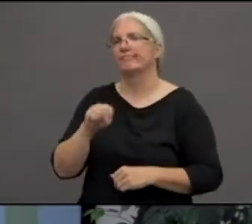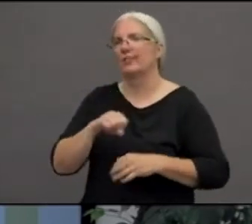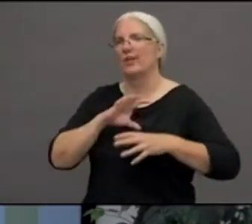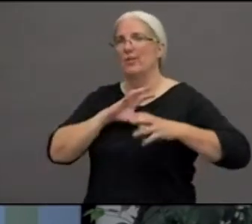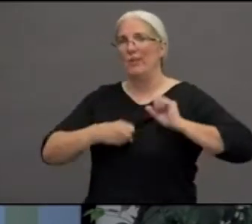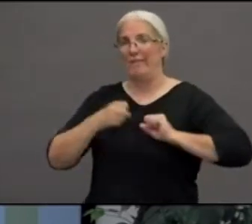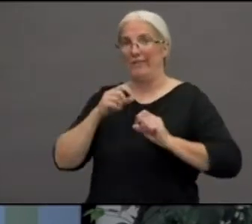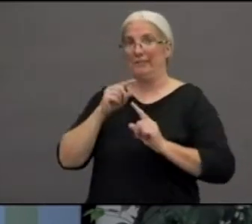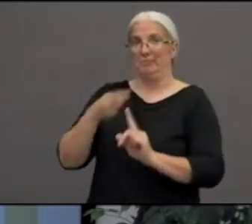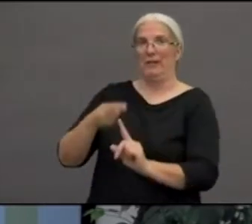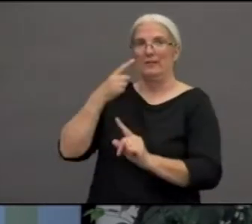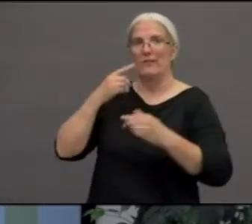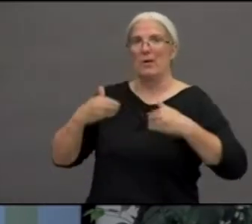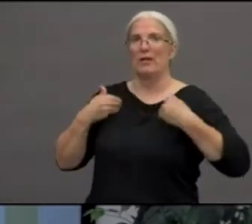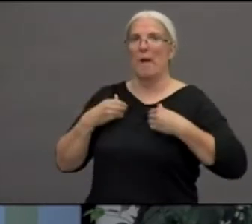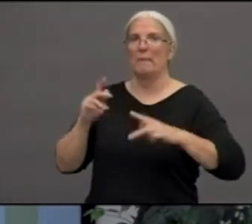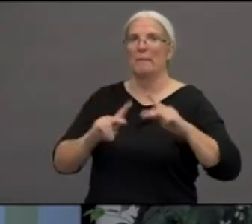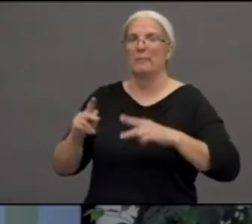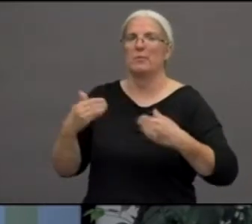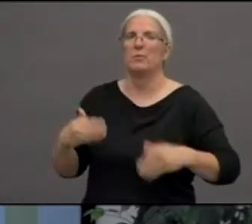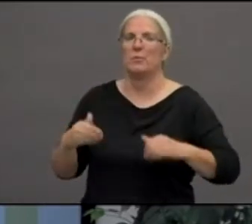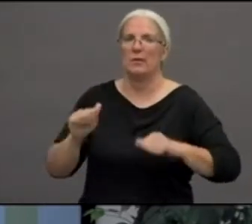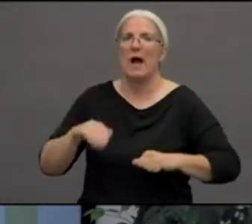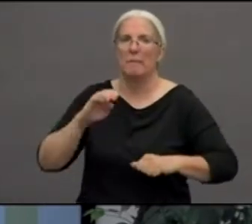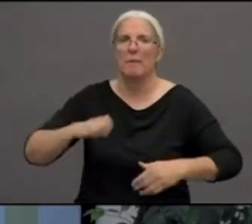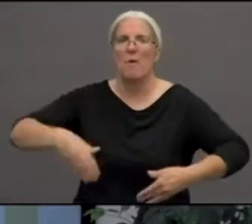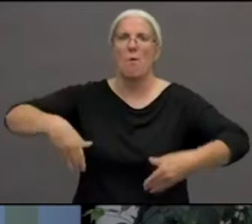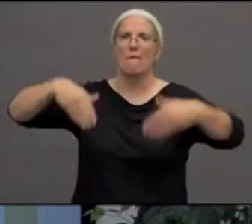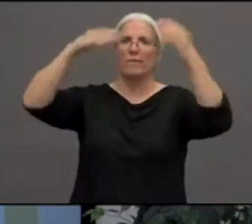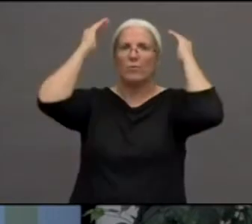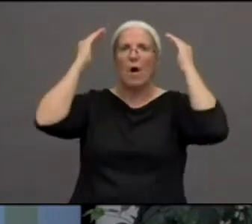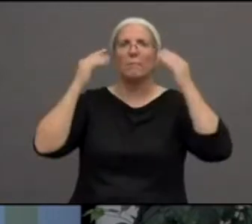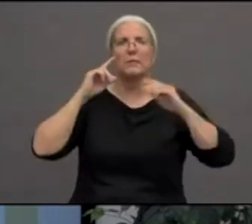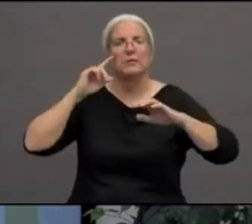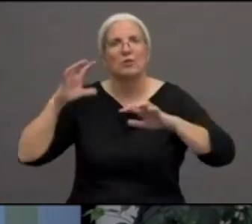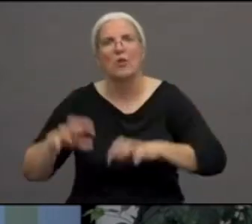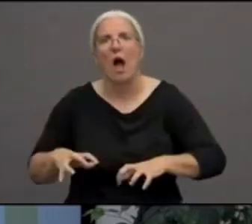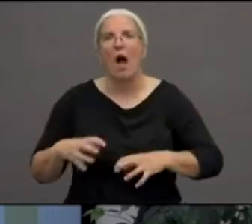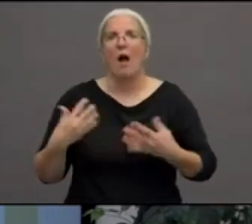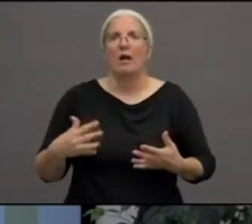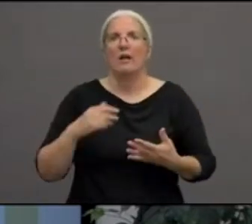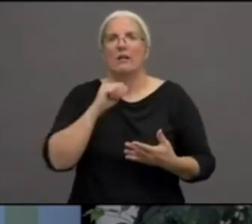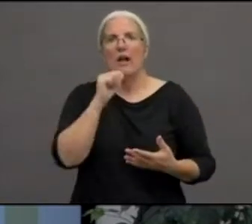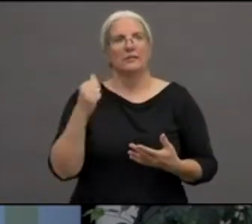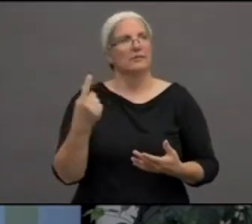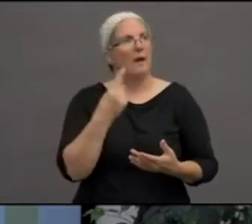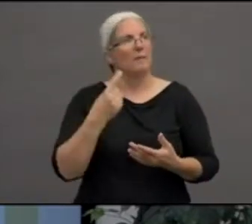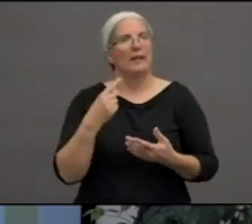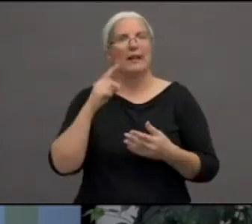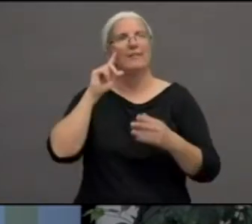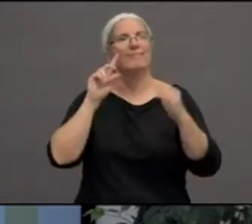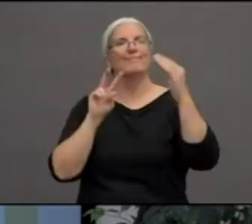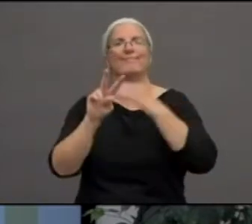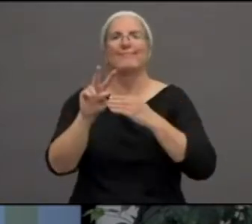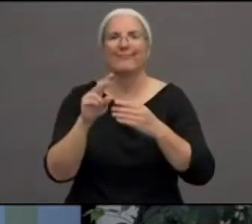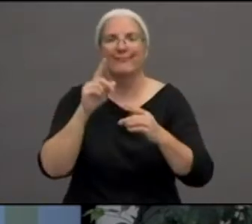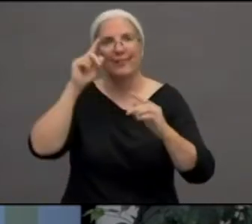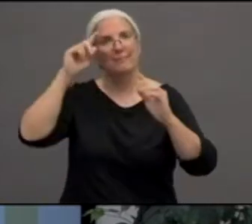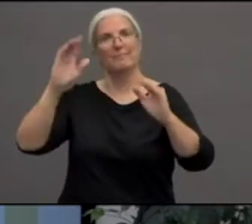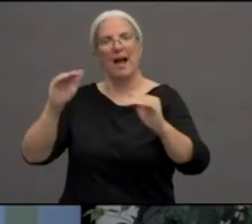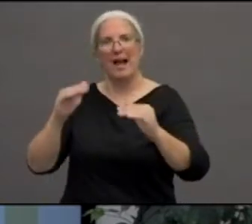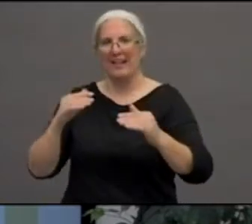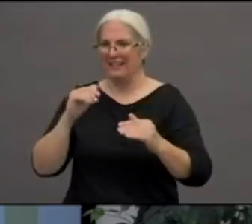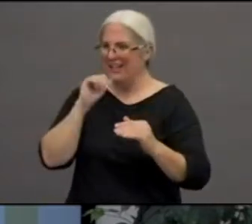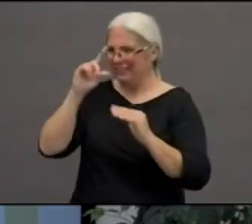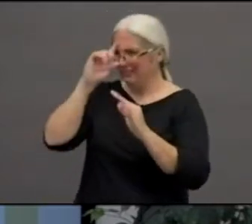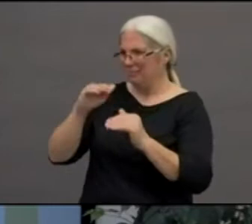be very overwhelming and shocking. It's not something that we think about a lot with regards to death. And so when it comes